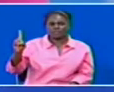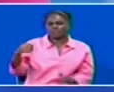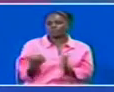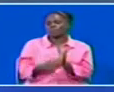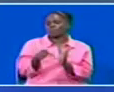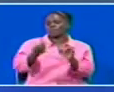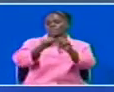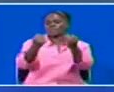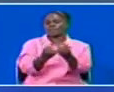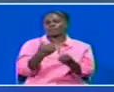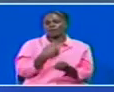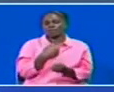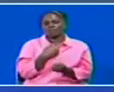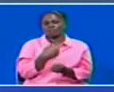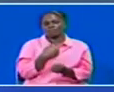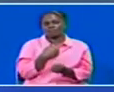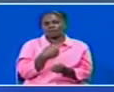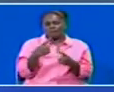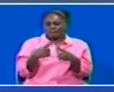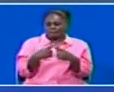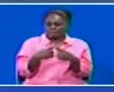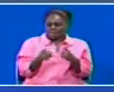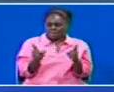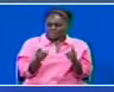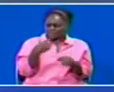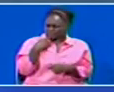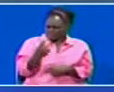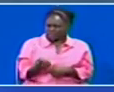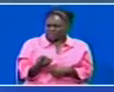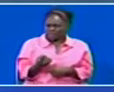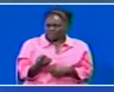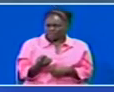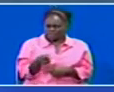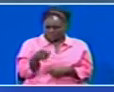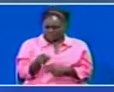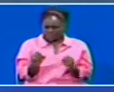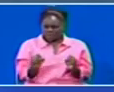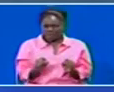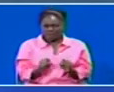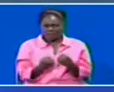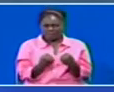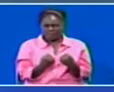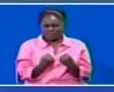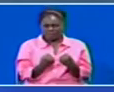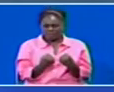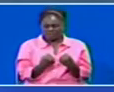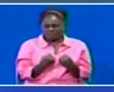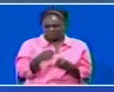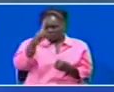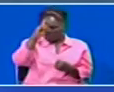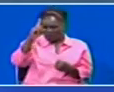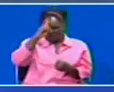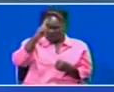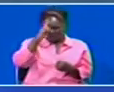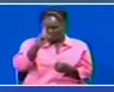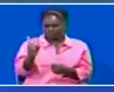problem in the system. Fair enough. But to go a step further and to say that this could only have been made to happen in this way and that it's